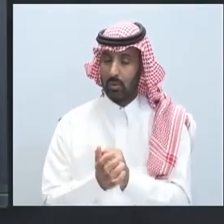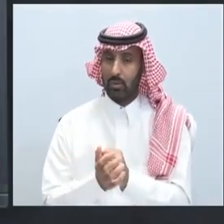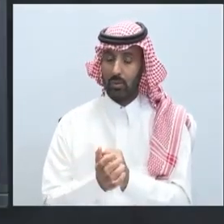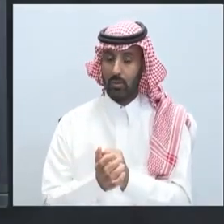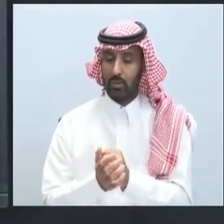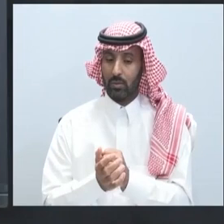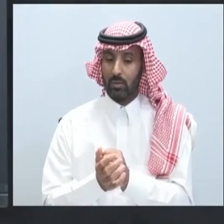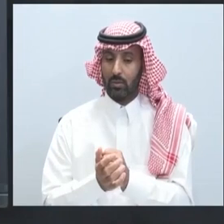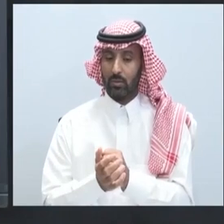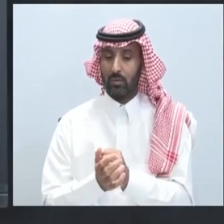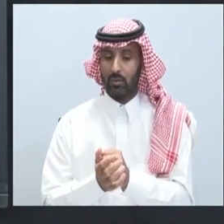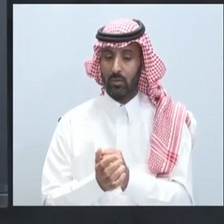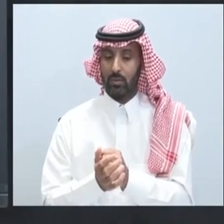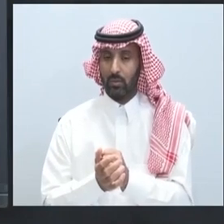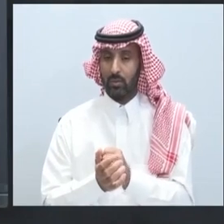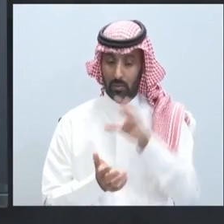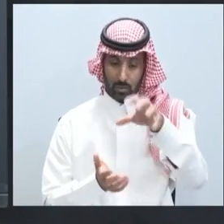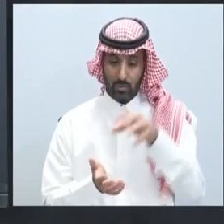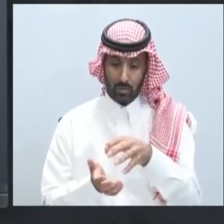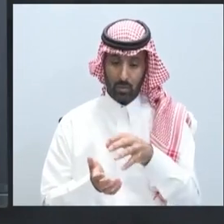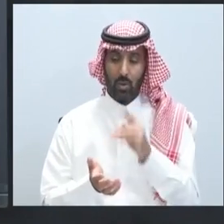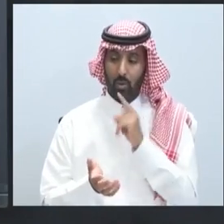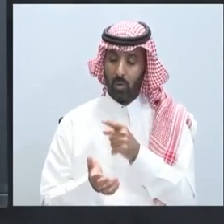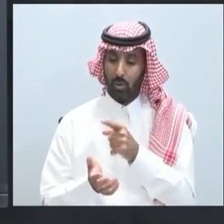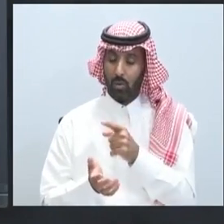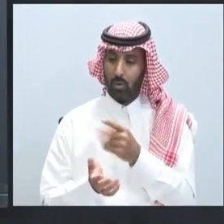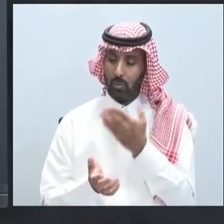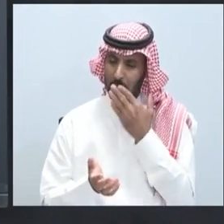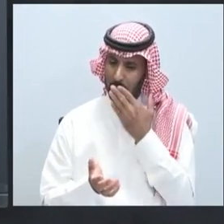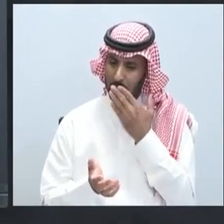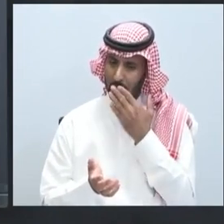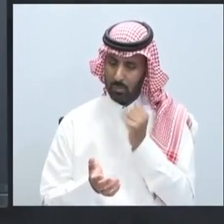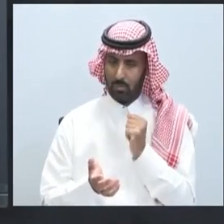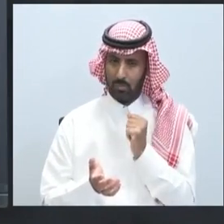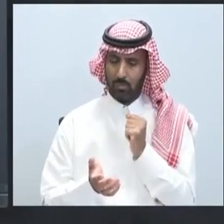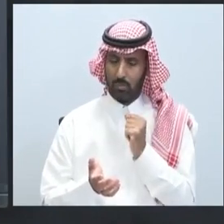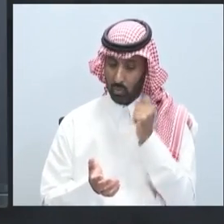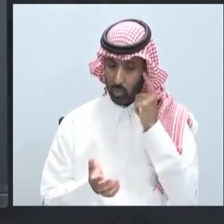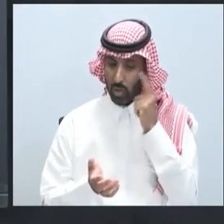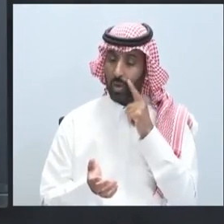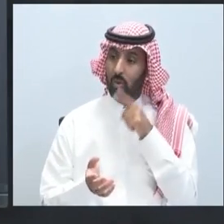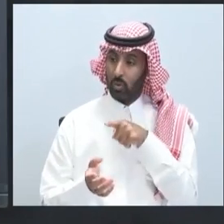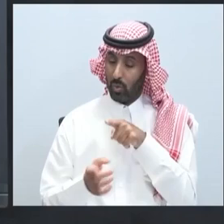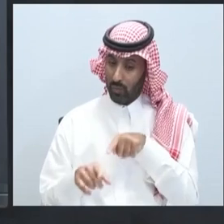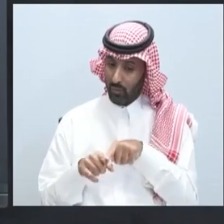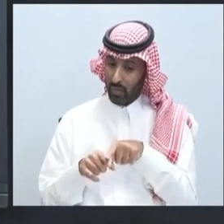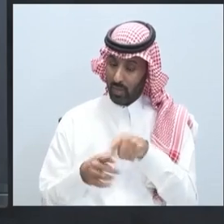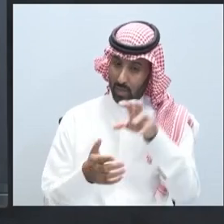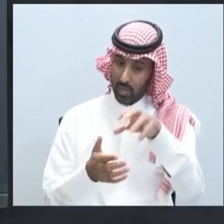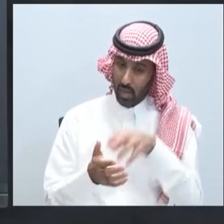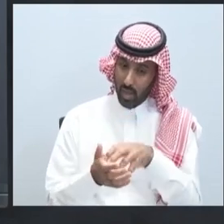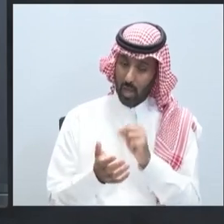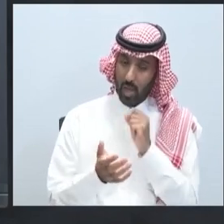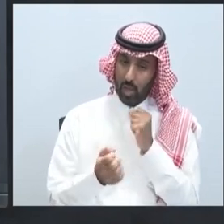used plagiarism, or do you, what to do? Now you know that your friend cheated in